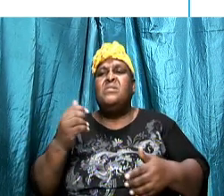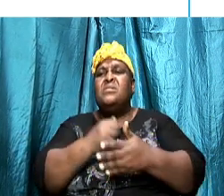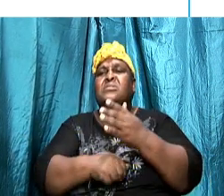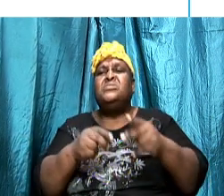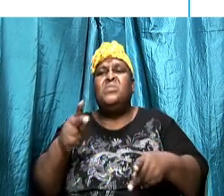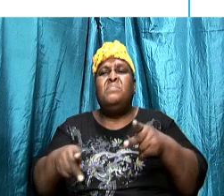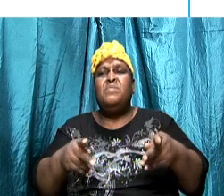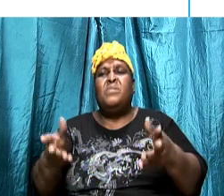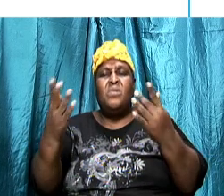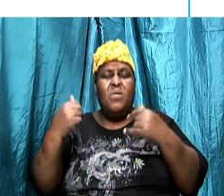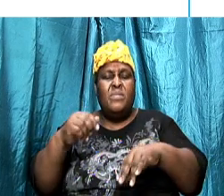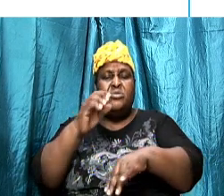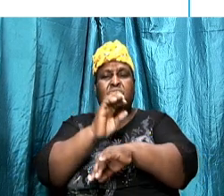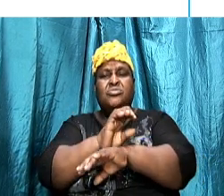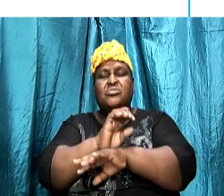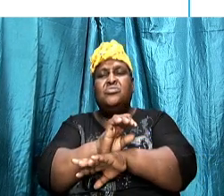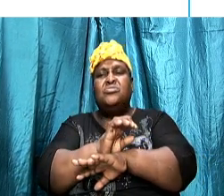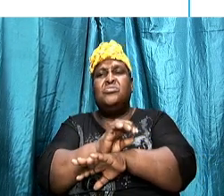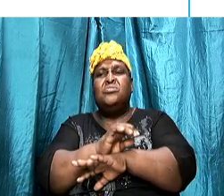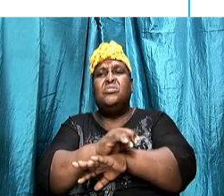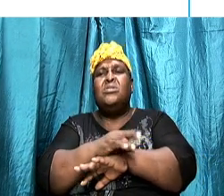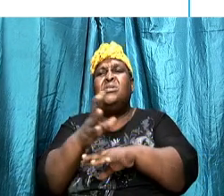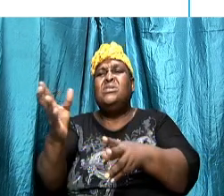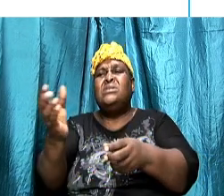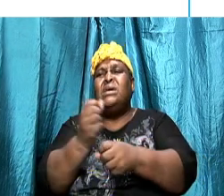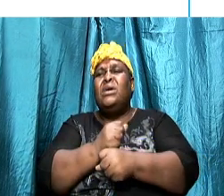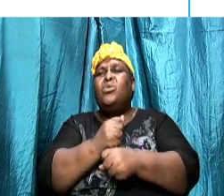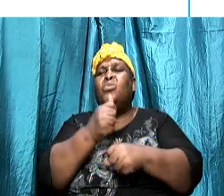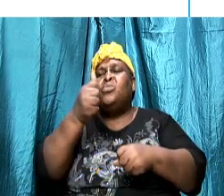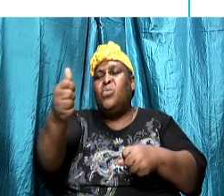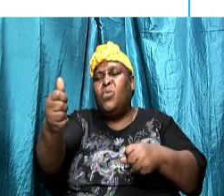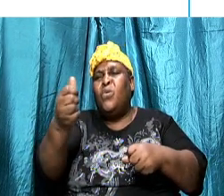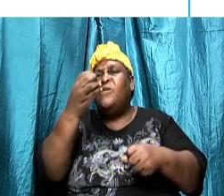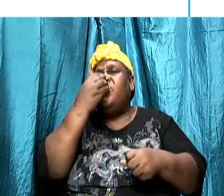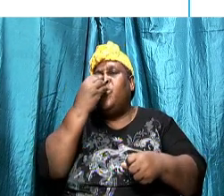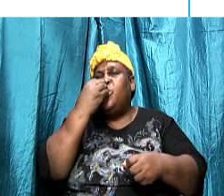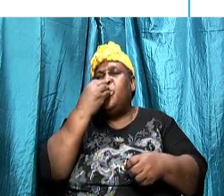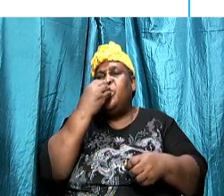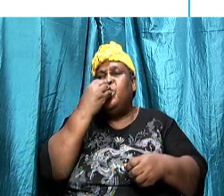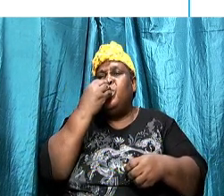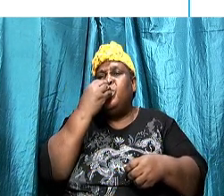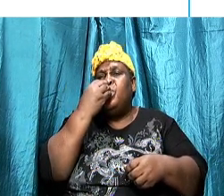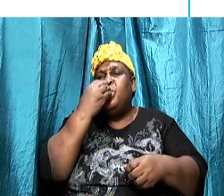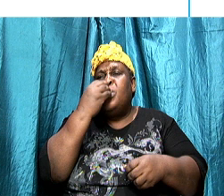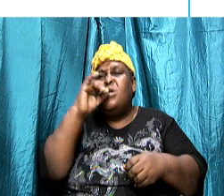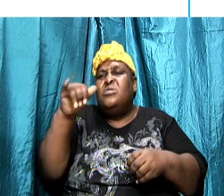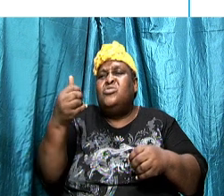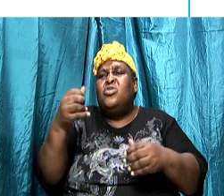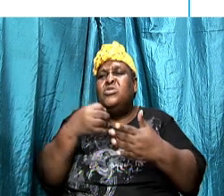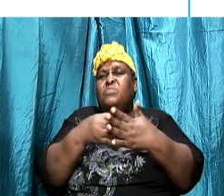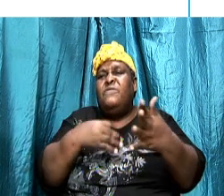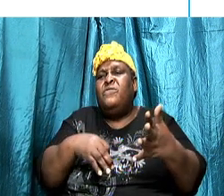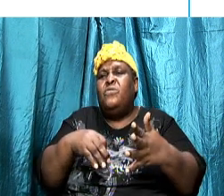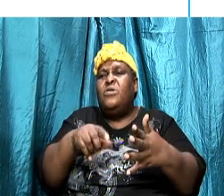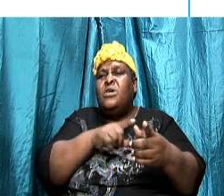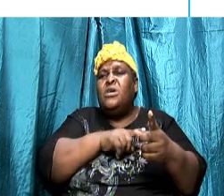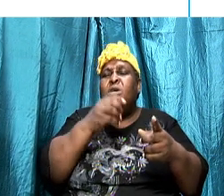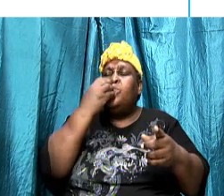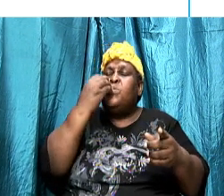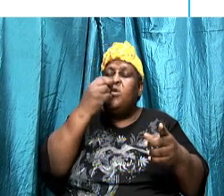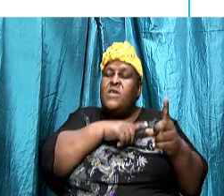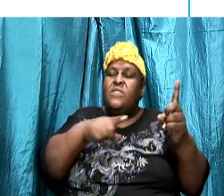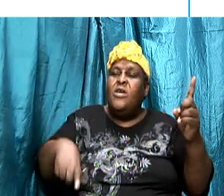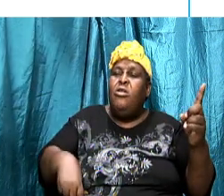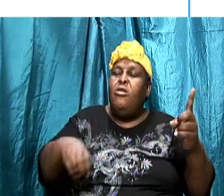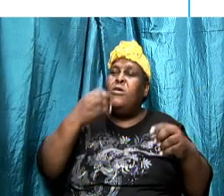that was coming to church, and they were taking their own food. And they were, just before they eat the Lord's Supper, they would be eating